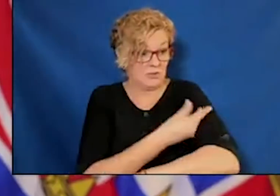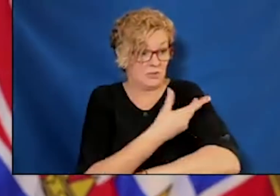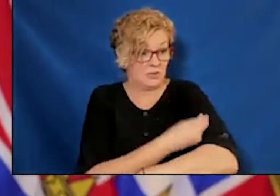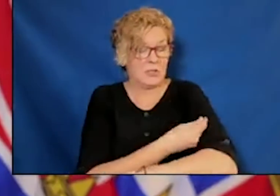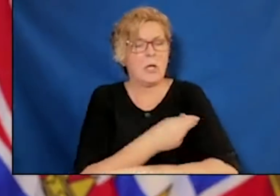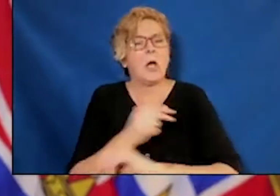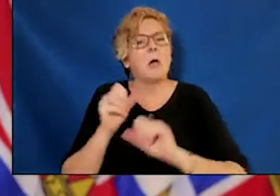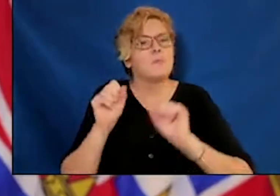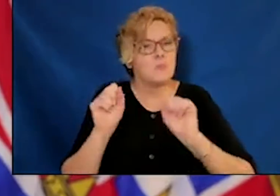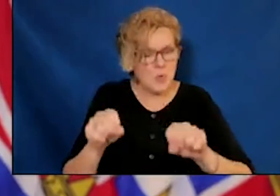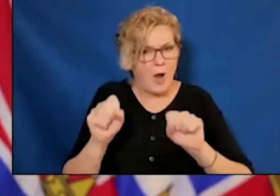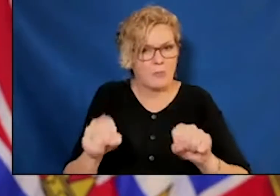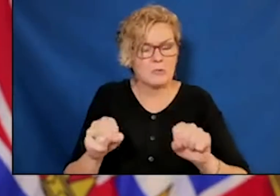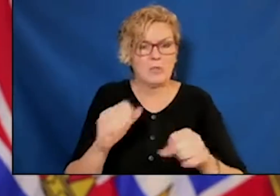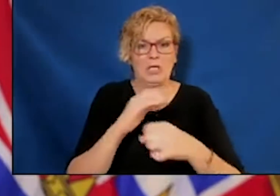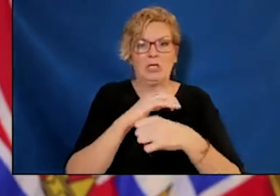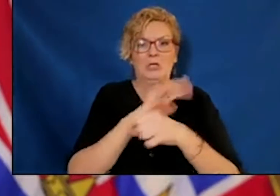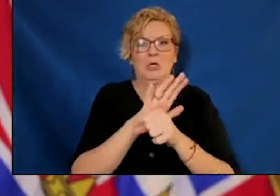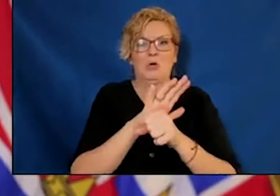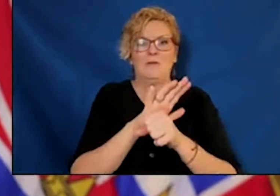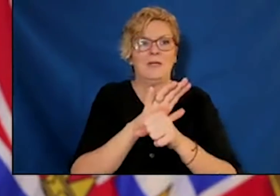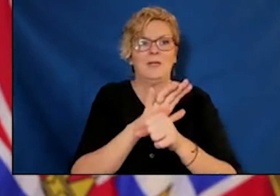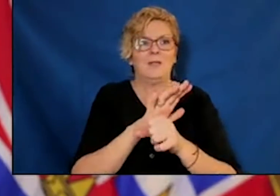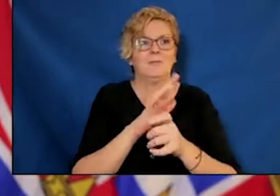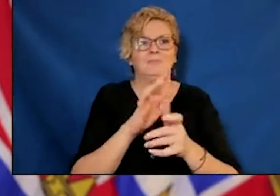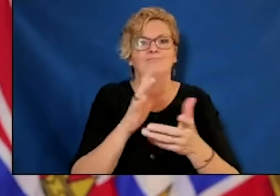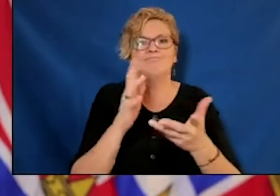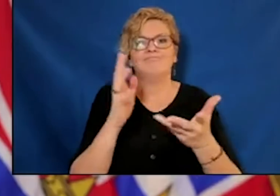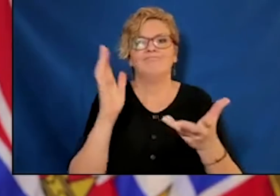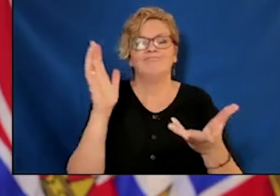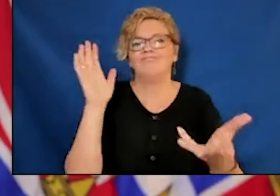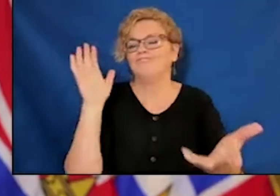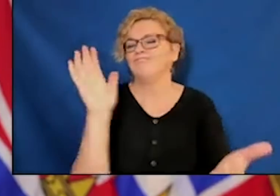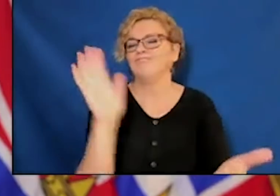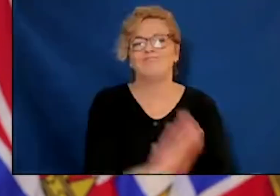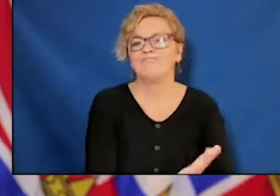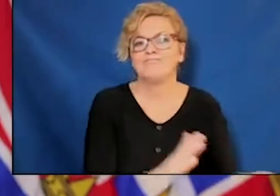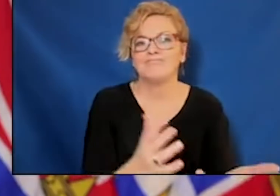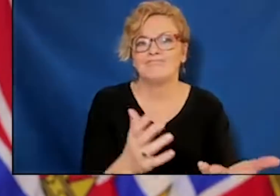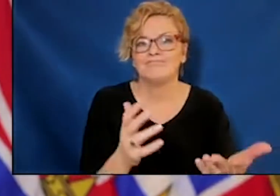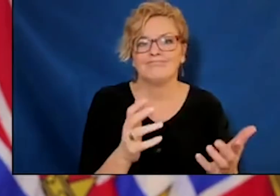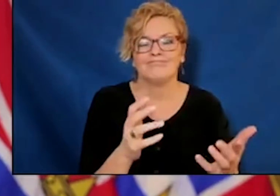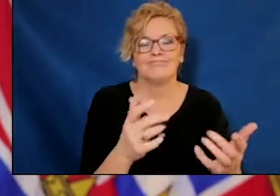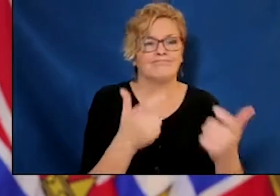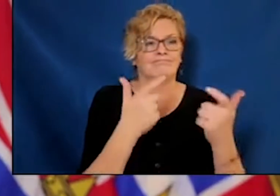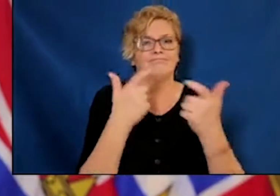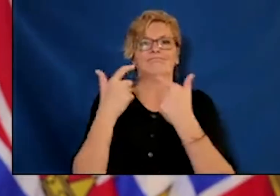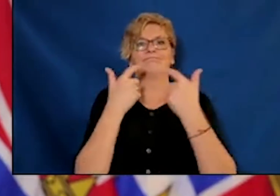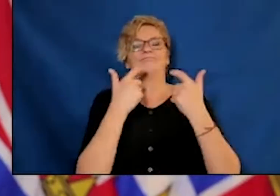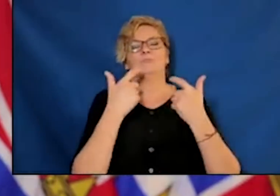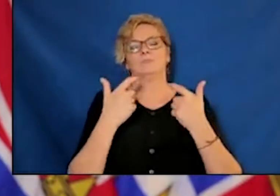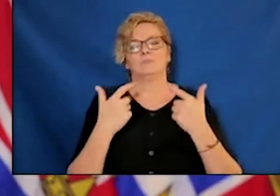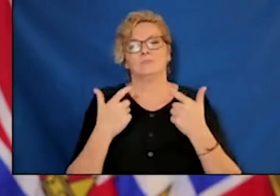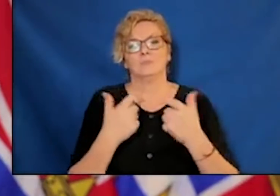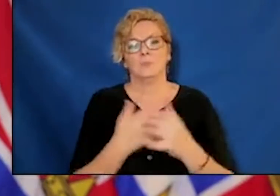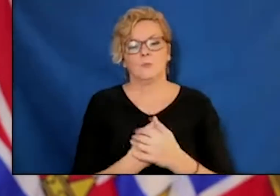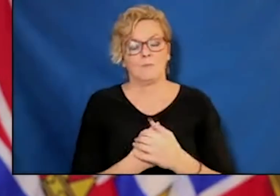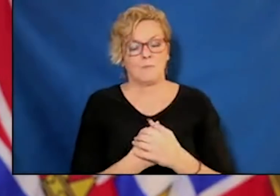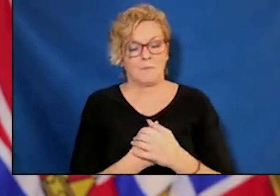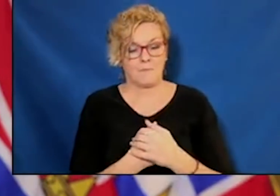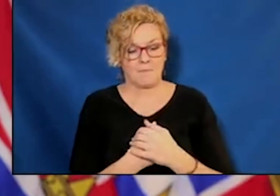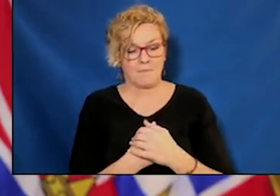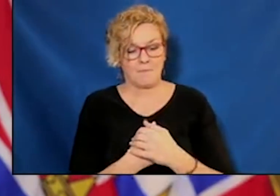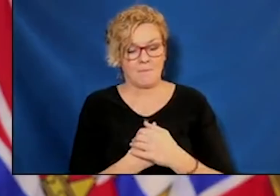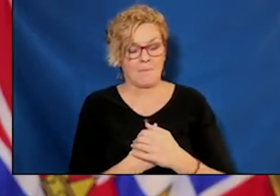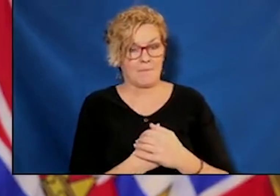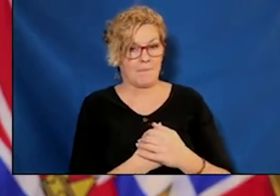Yes. In discussing the issue of healthcare workers and workers in long-term care